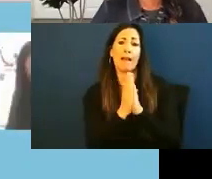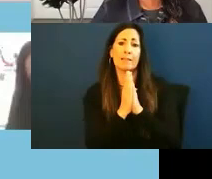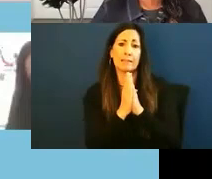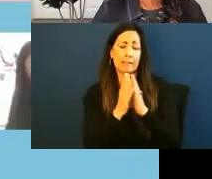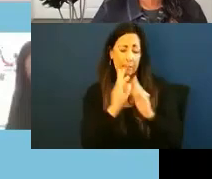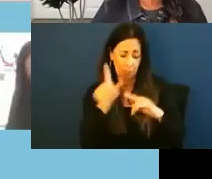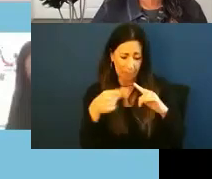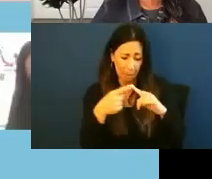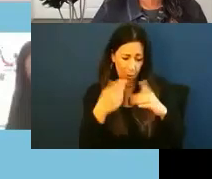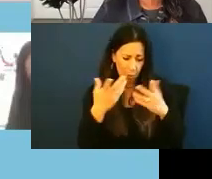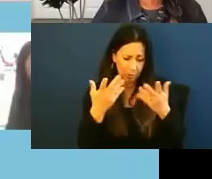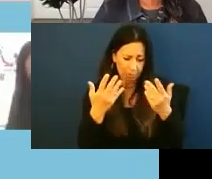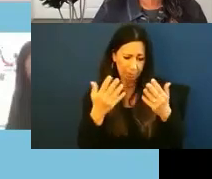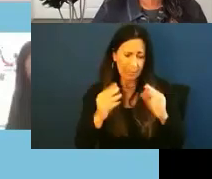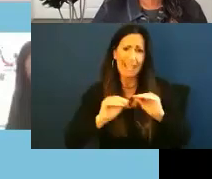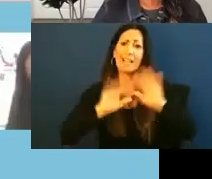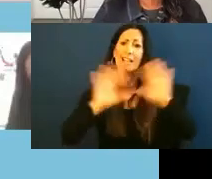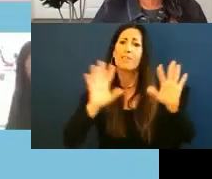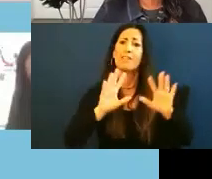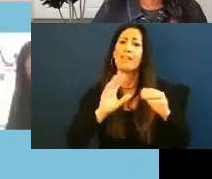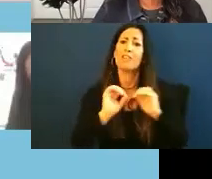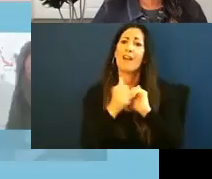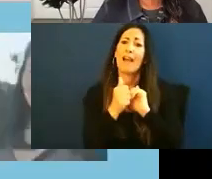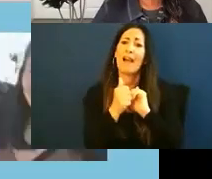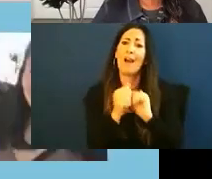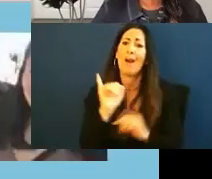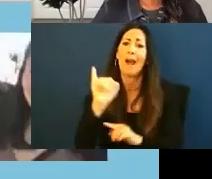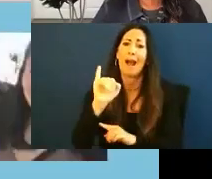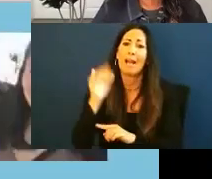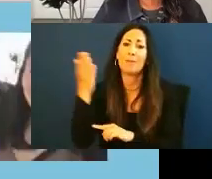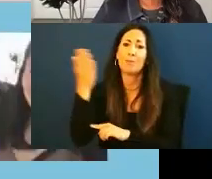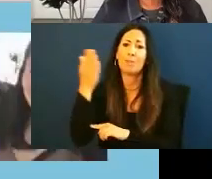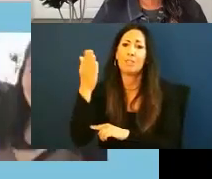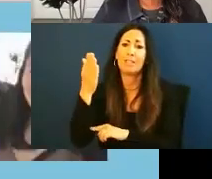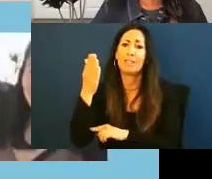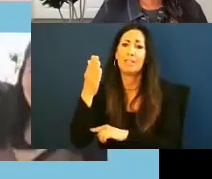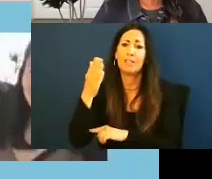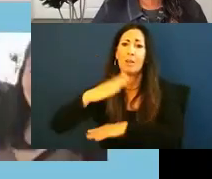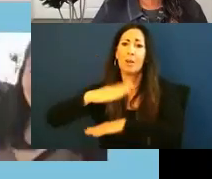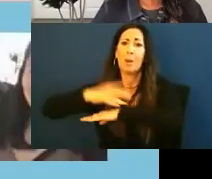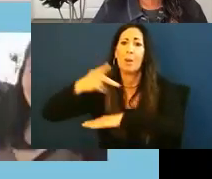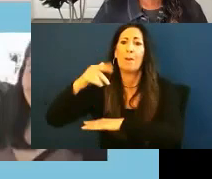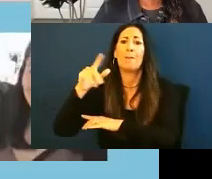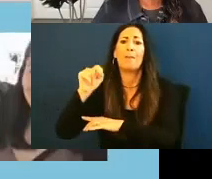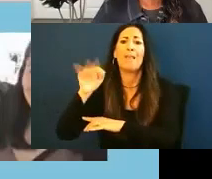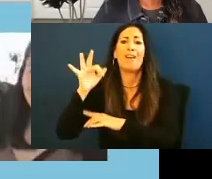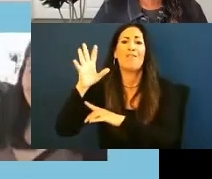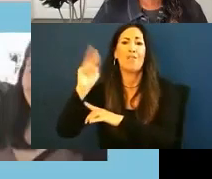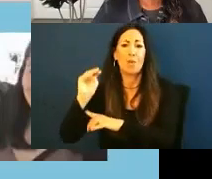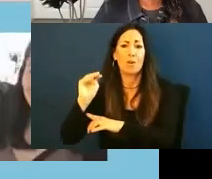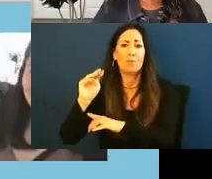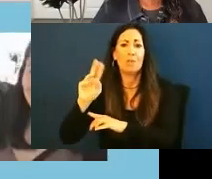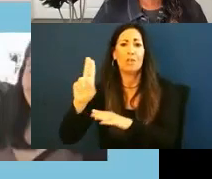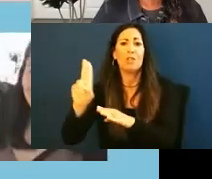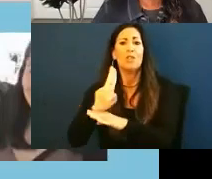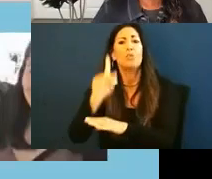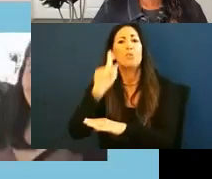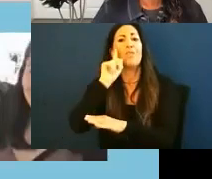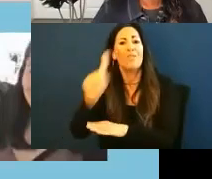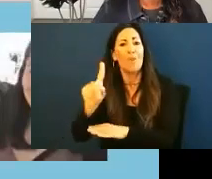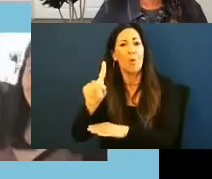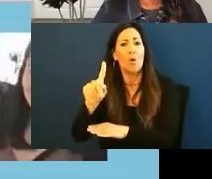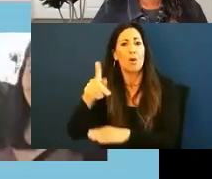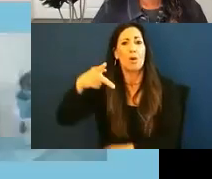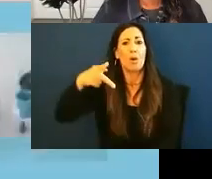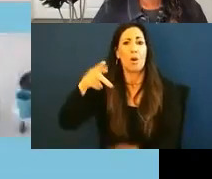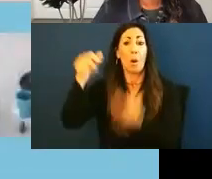how the iPresentation platform is to be used for posters